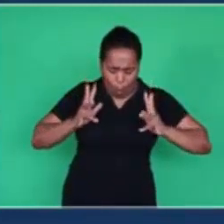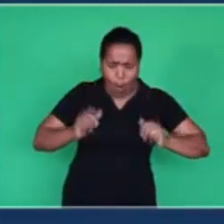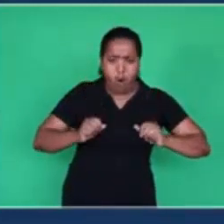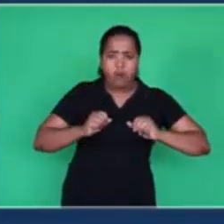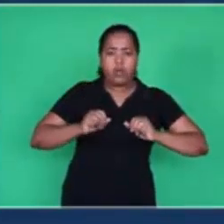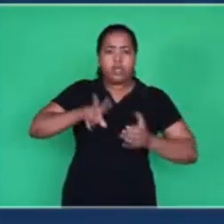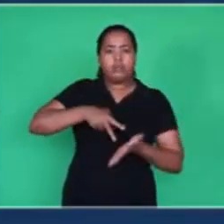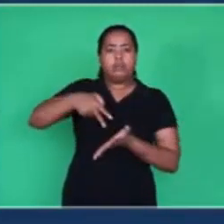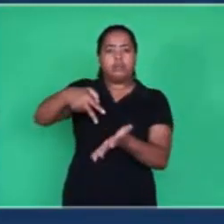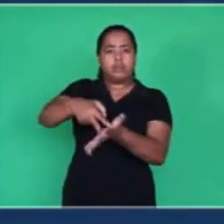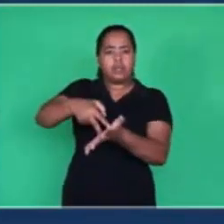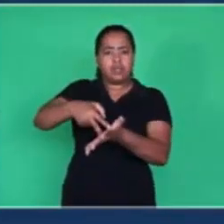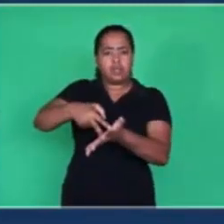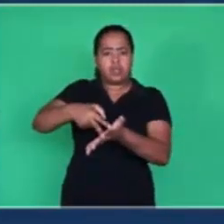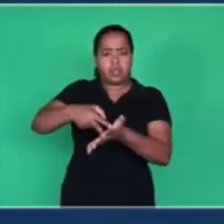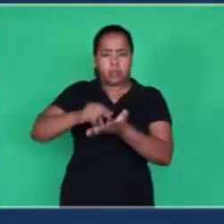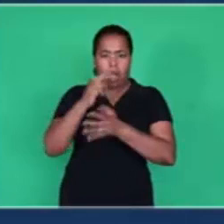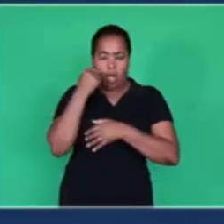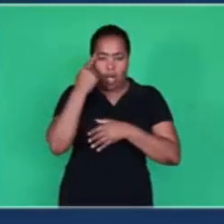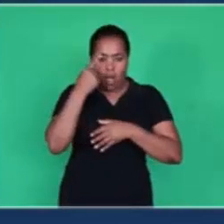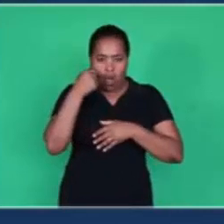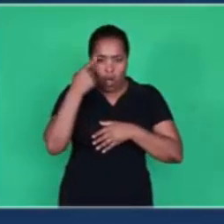mouths.